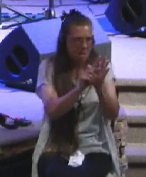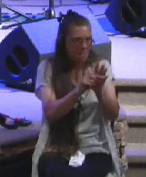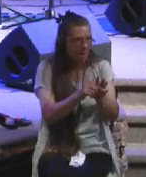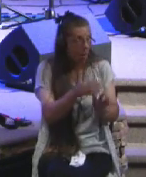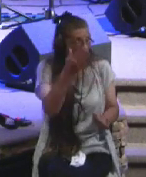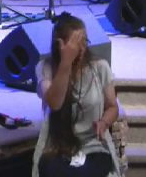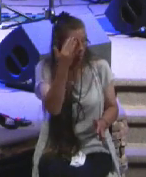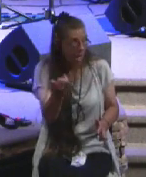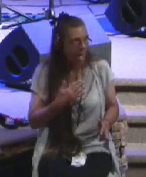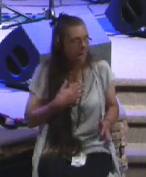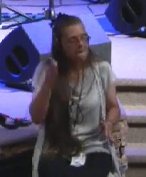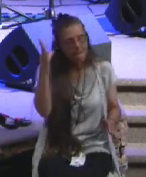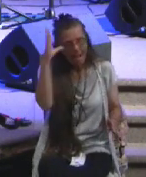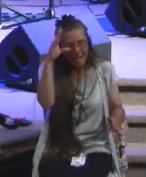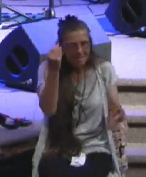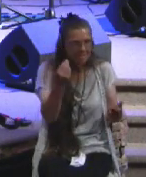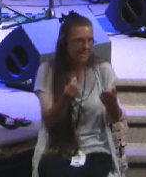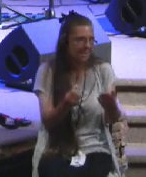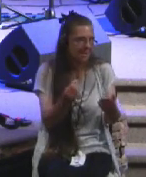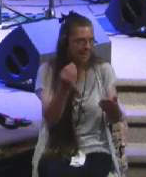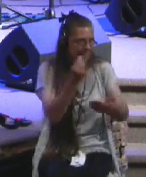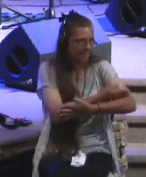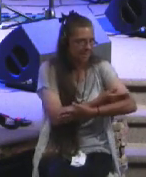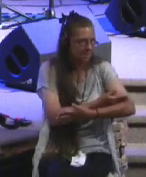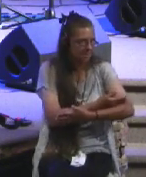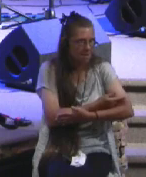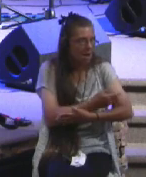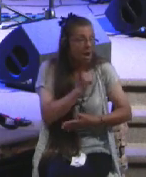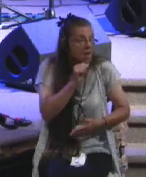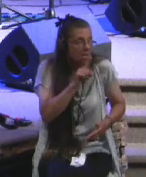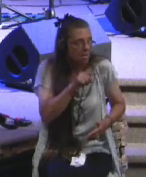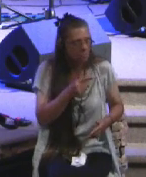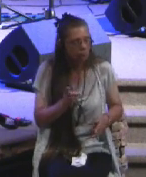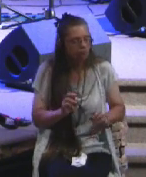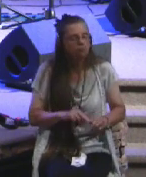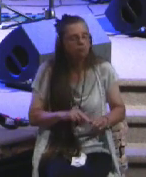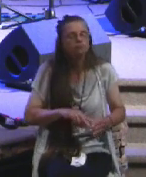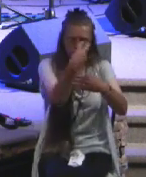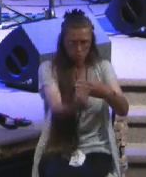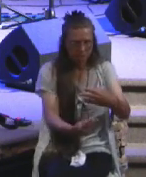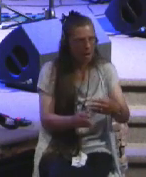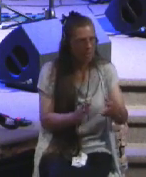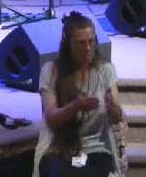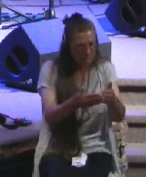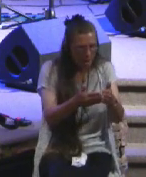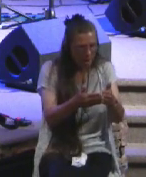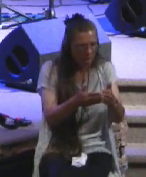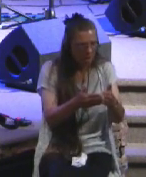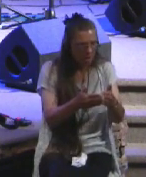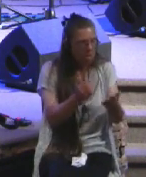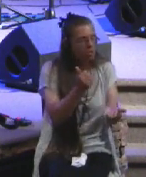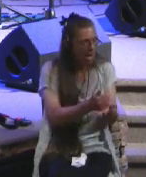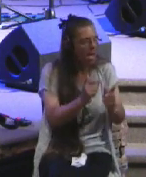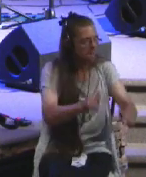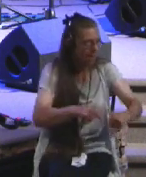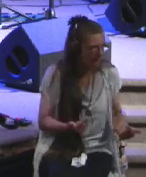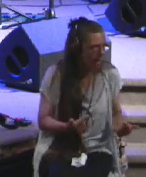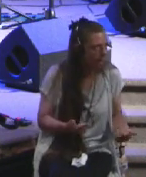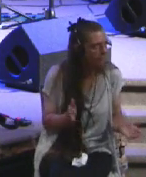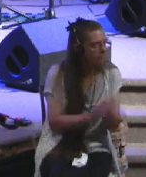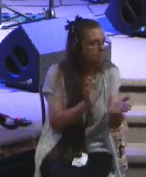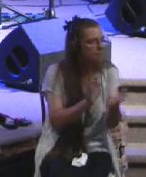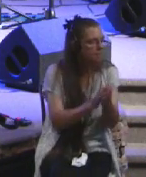my sons, without even having to be prompted, dove out of the boat to go help a life.